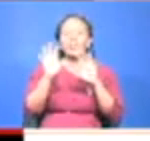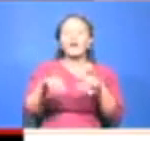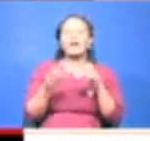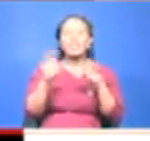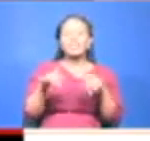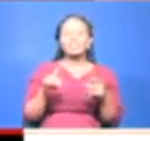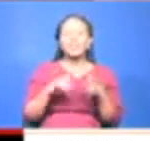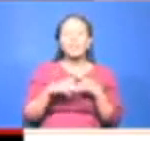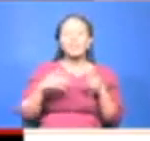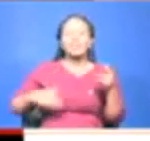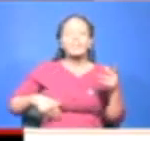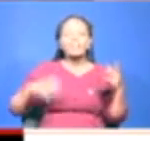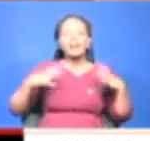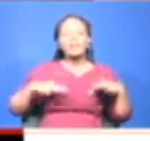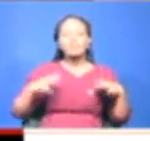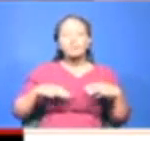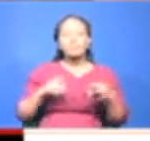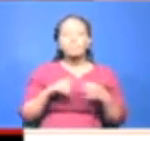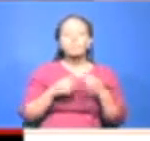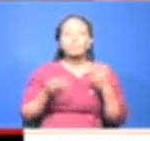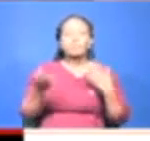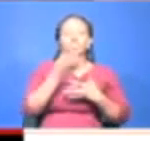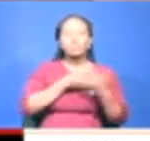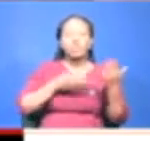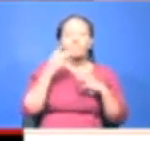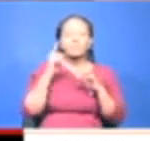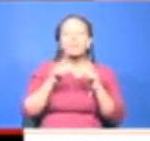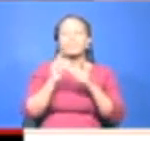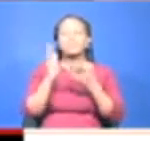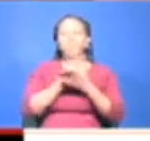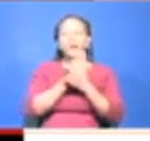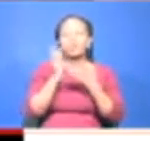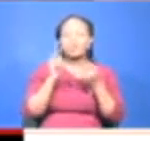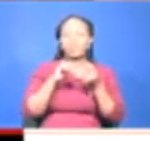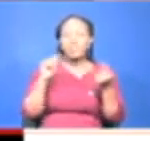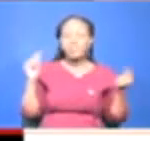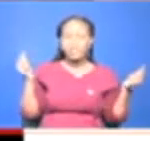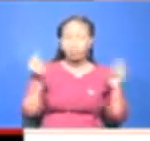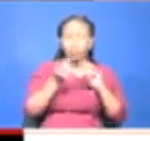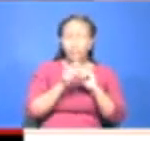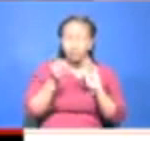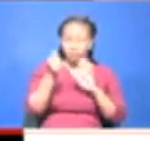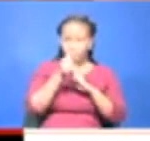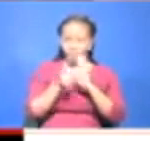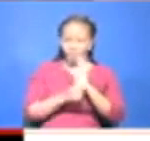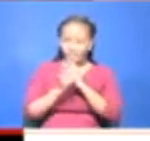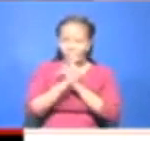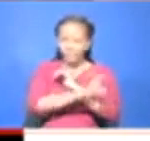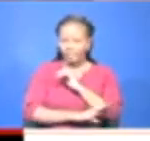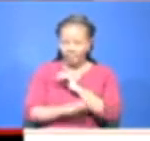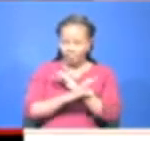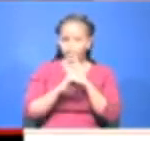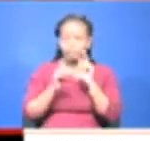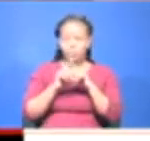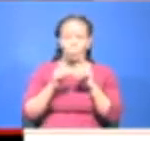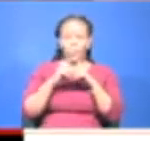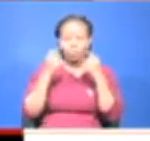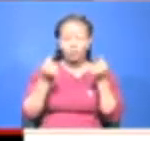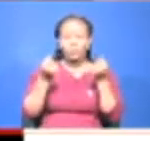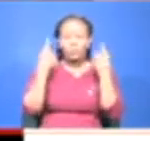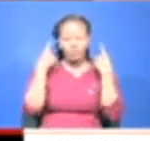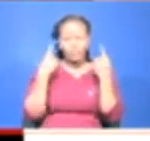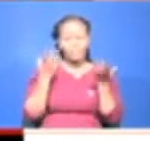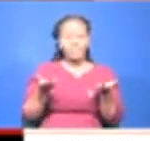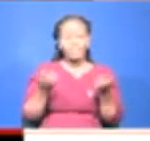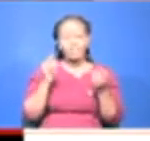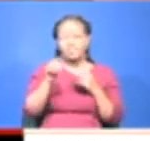our economy as part of the transformation agenda for the country. Mm-hmm. And understand that, you know, it's interlinked.